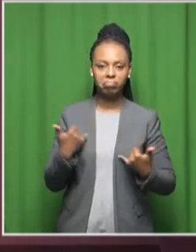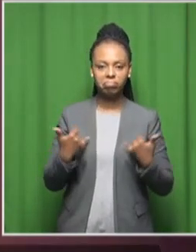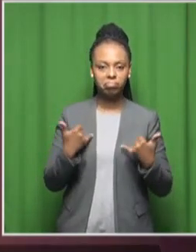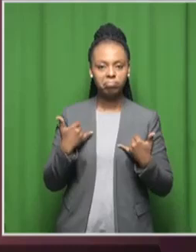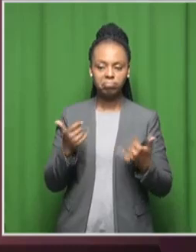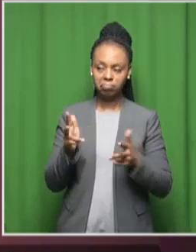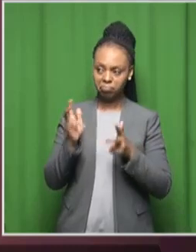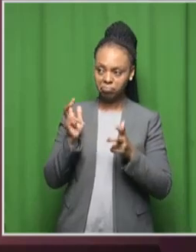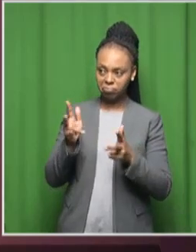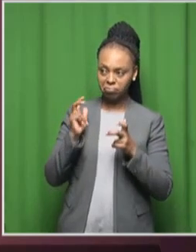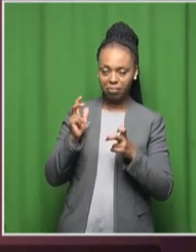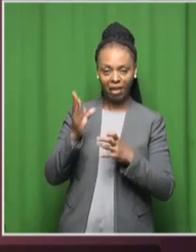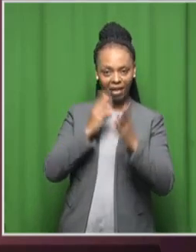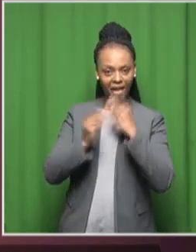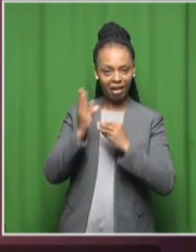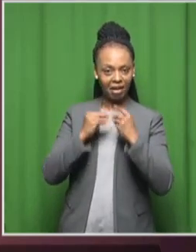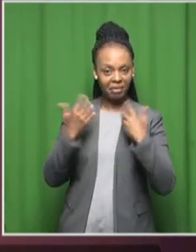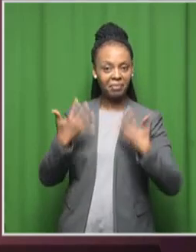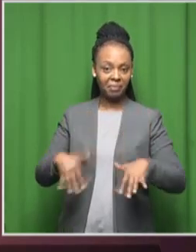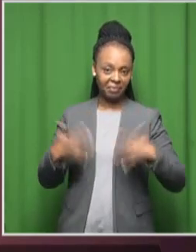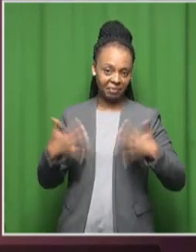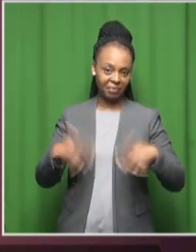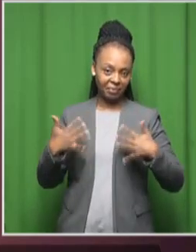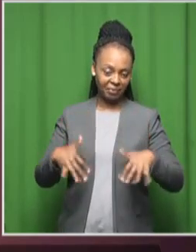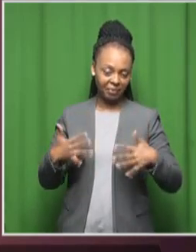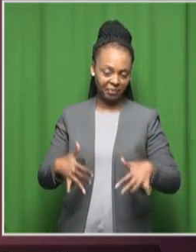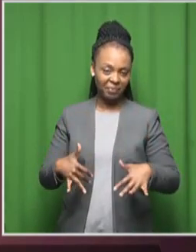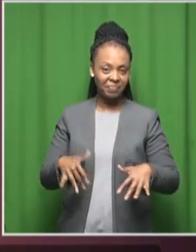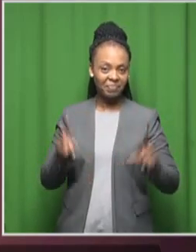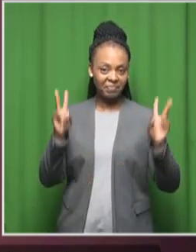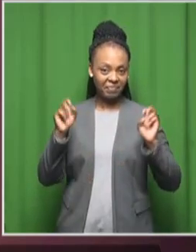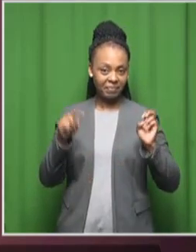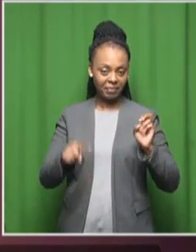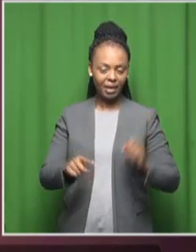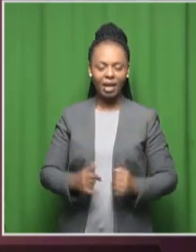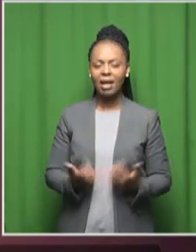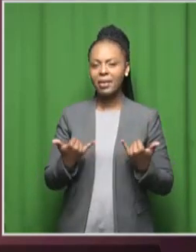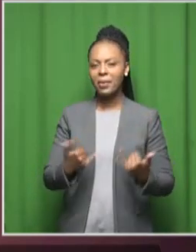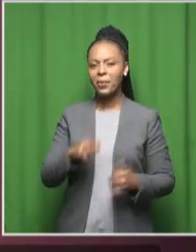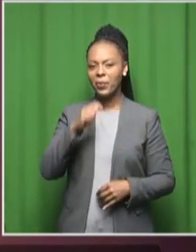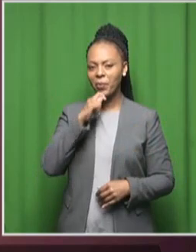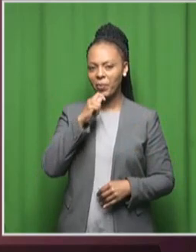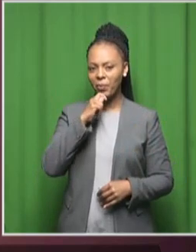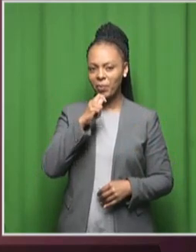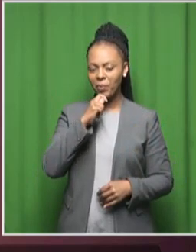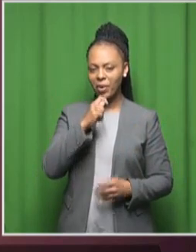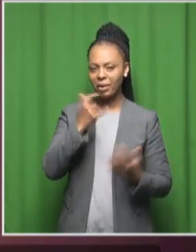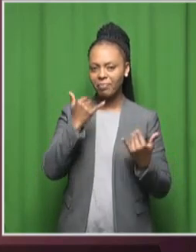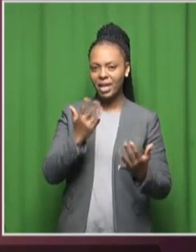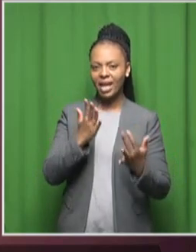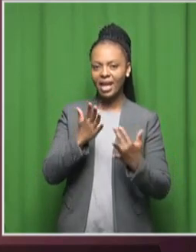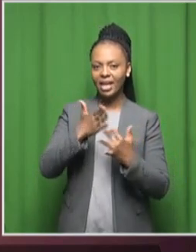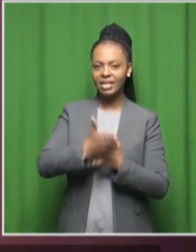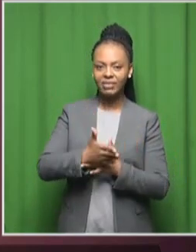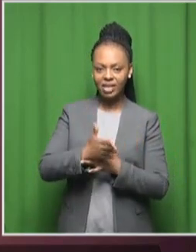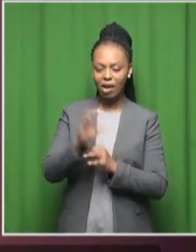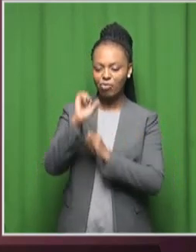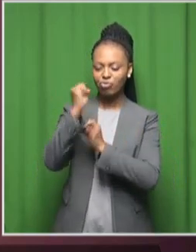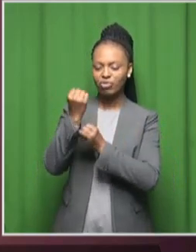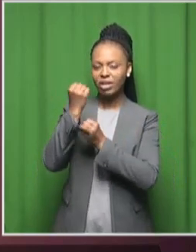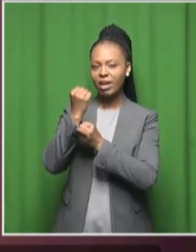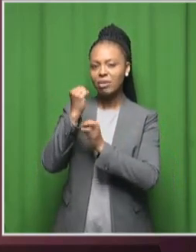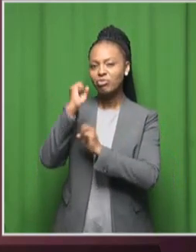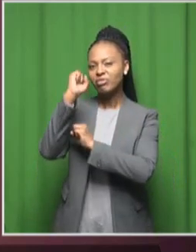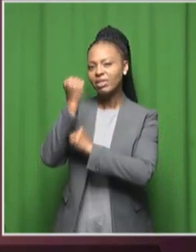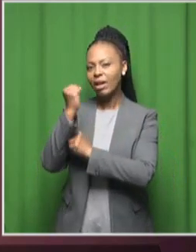and are learning so much along with you. So this morning we are honing in on interventional radiology. Now this